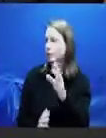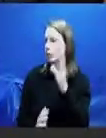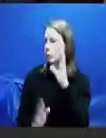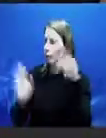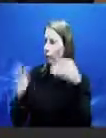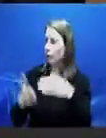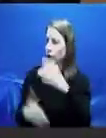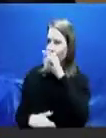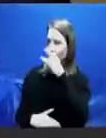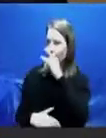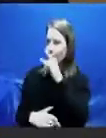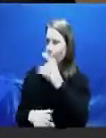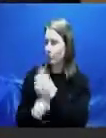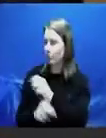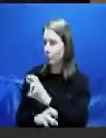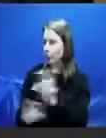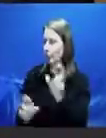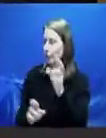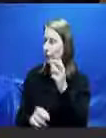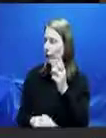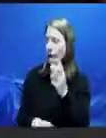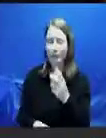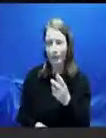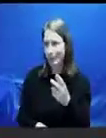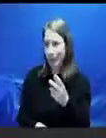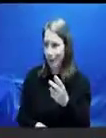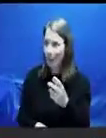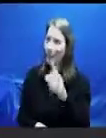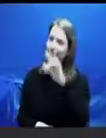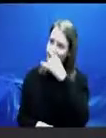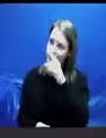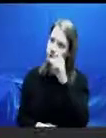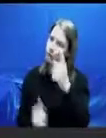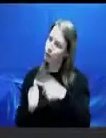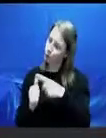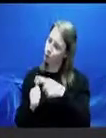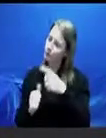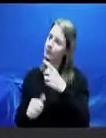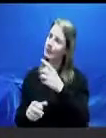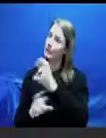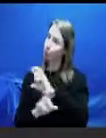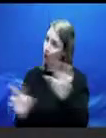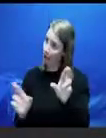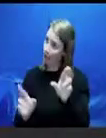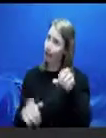and career ready is a prerequisite for the economy getting better.